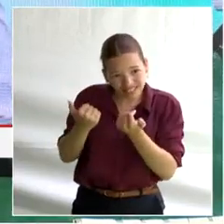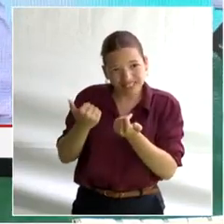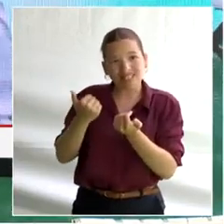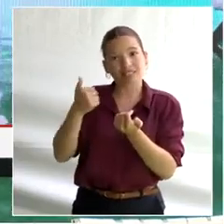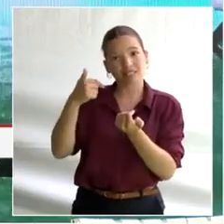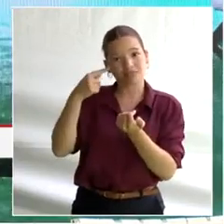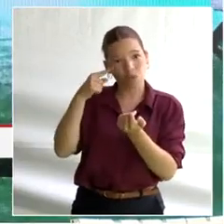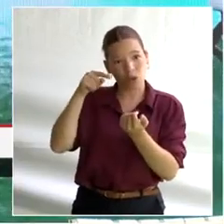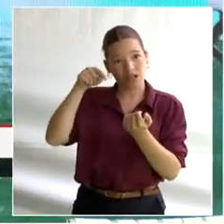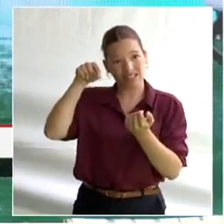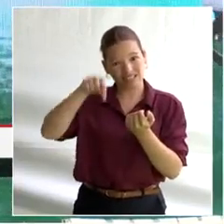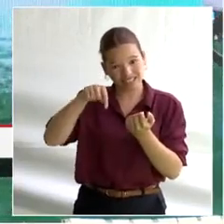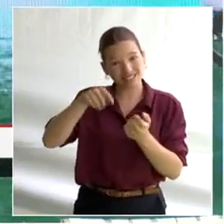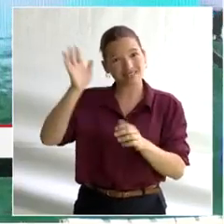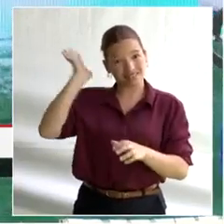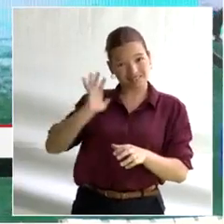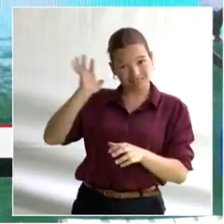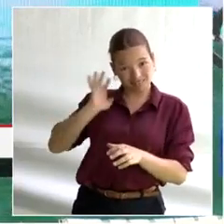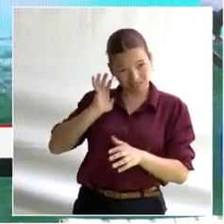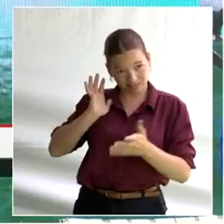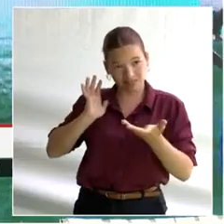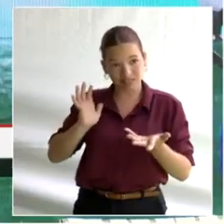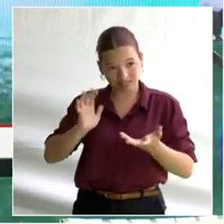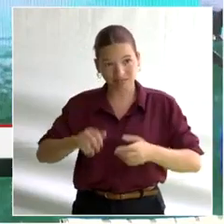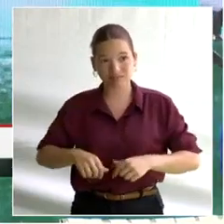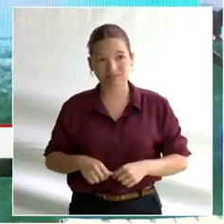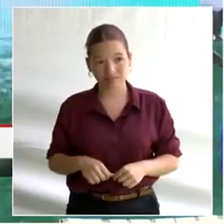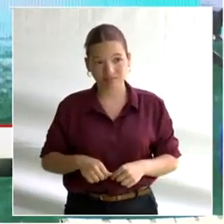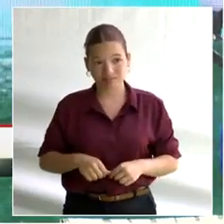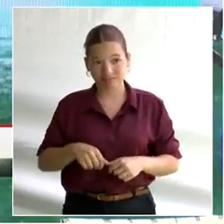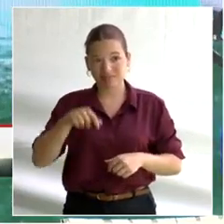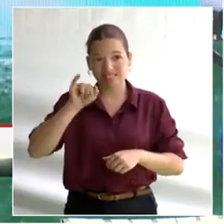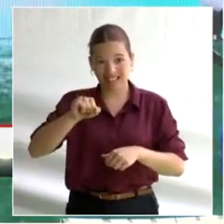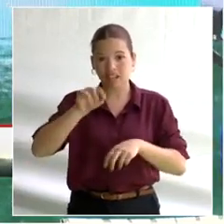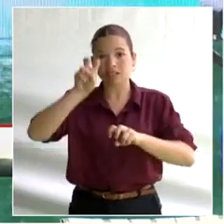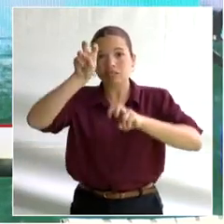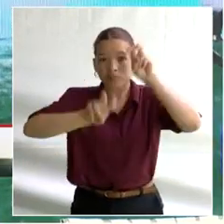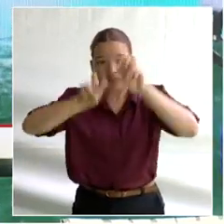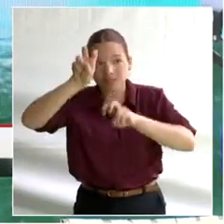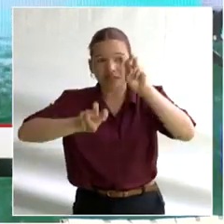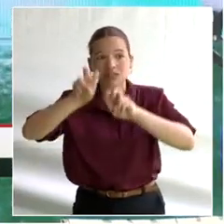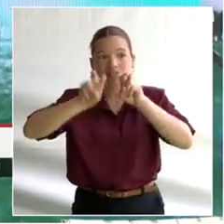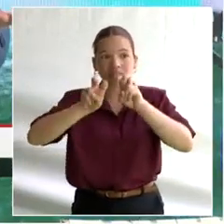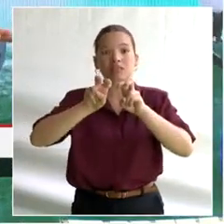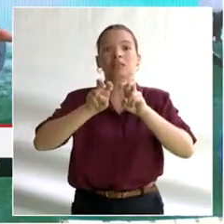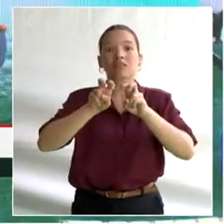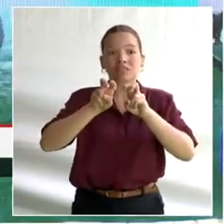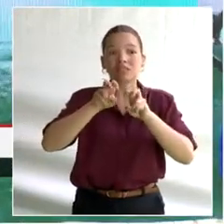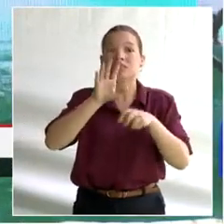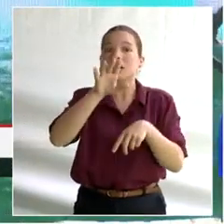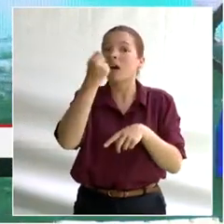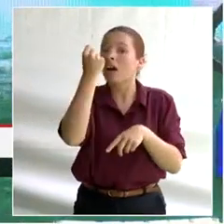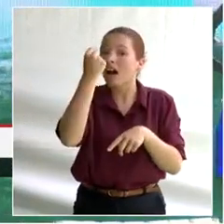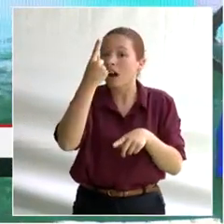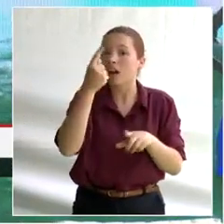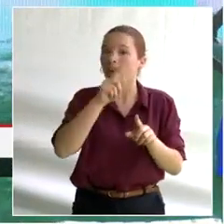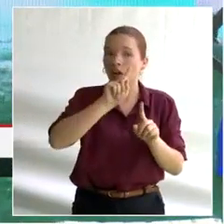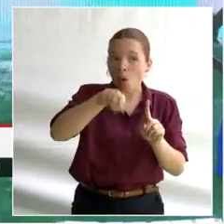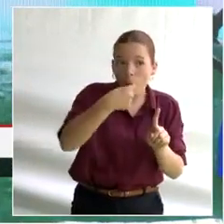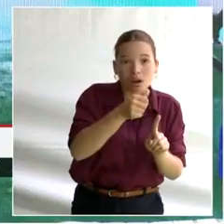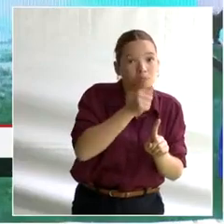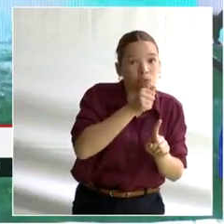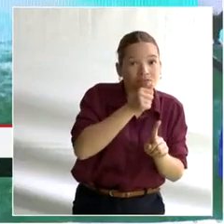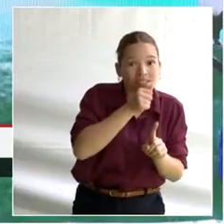at a private club, exclusive club almost always. And that was part of Arthur, John, and Donald's vision. And they put the tournament